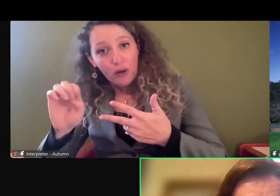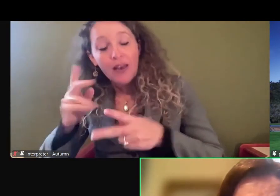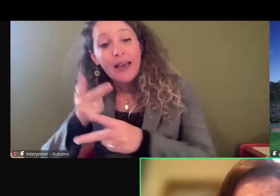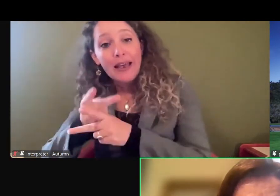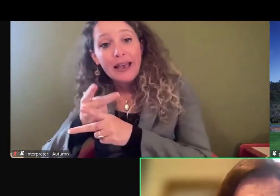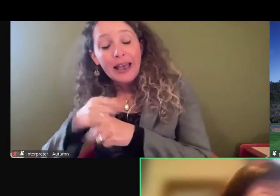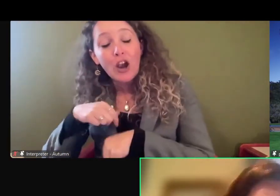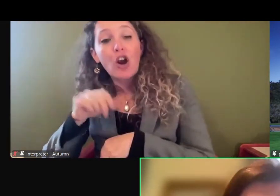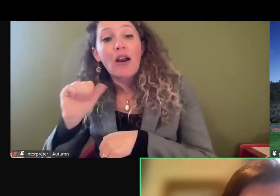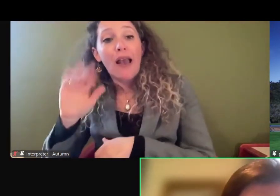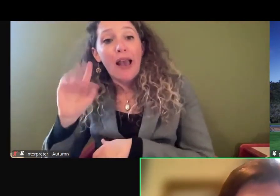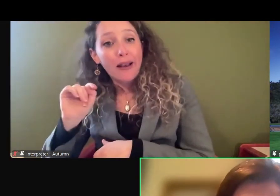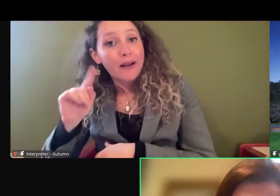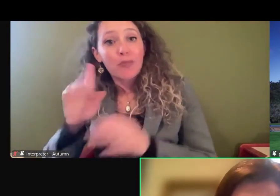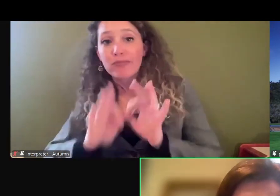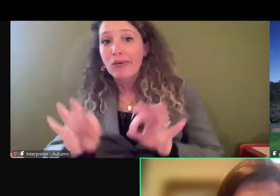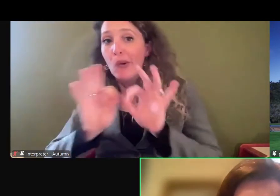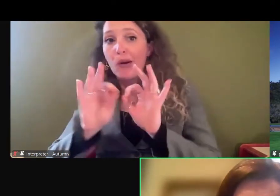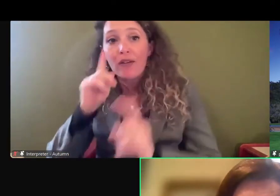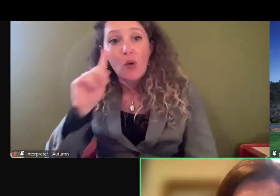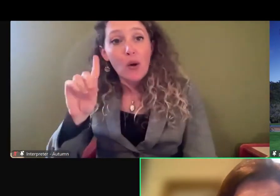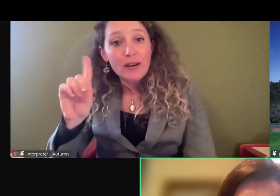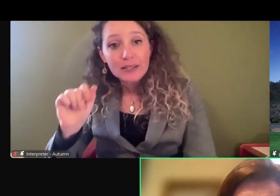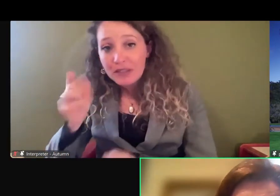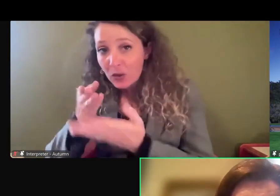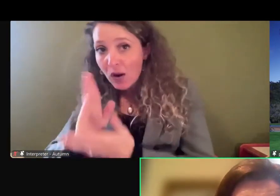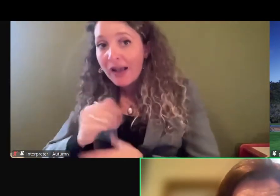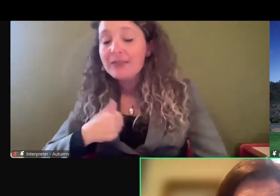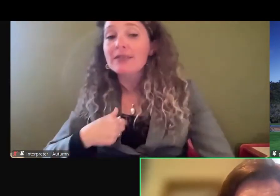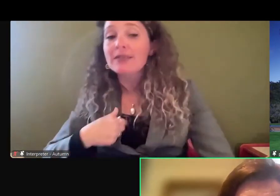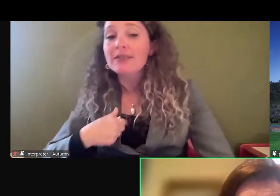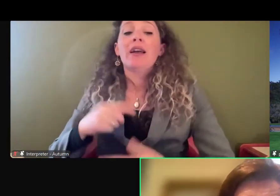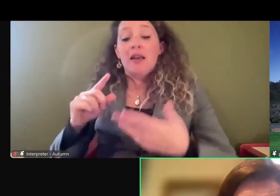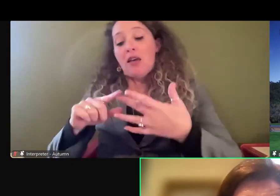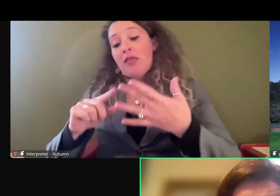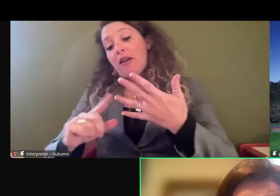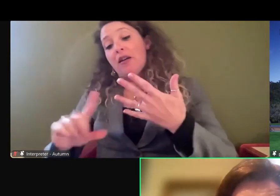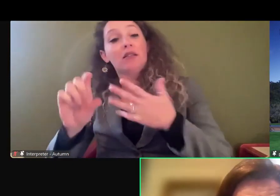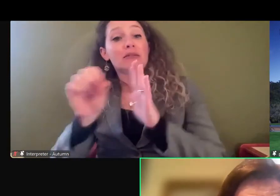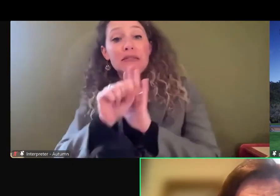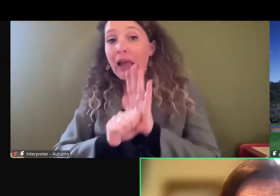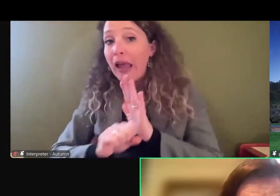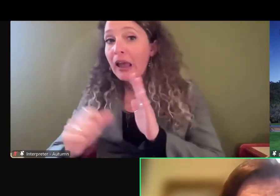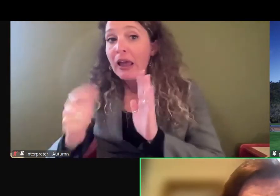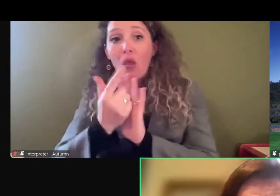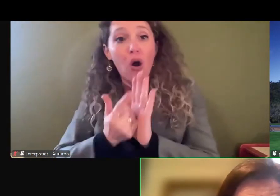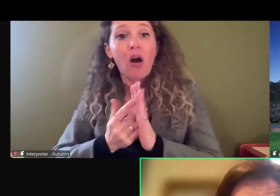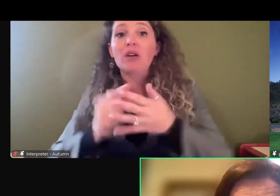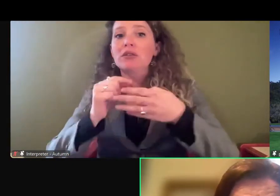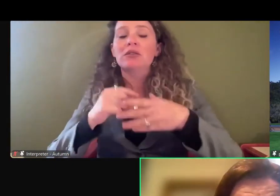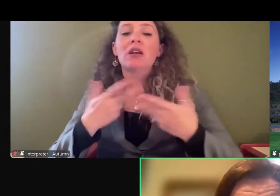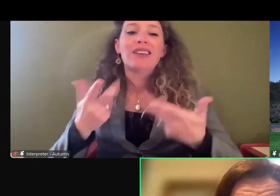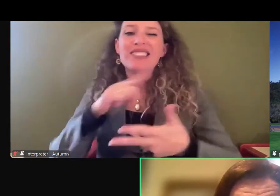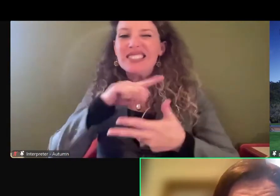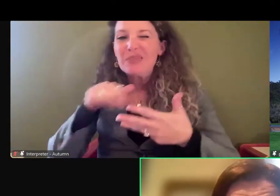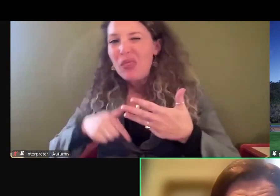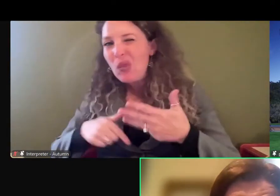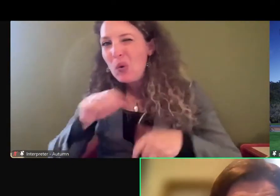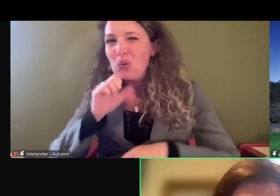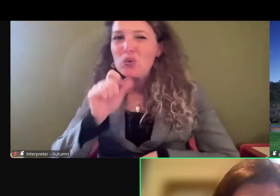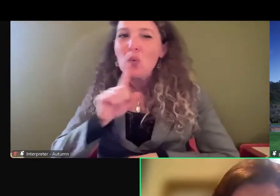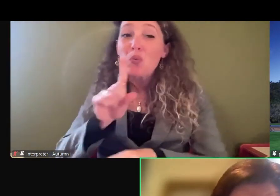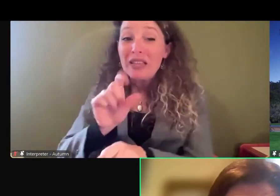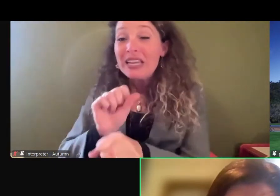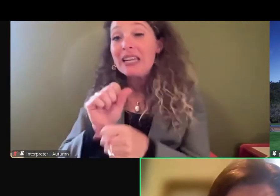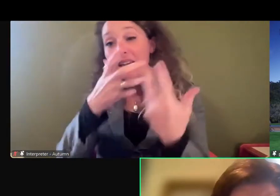rights. We have state laws. Um, but those laws don't really work